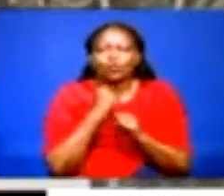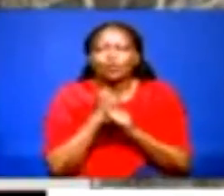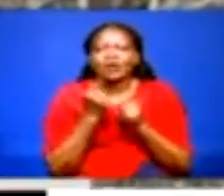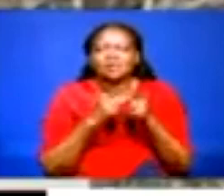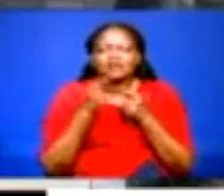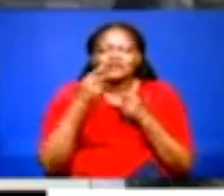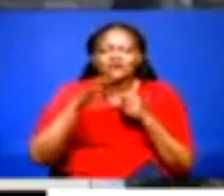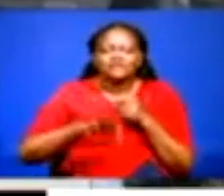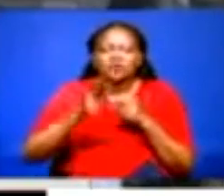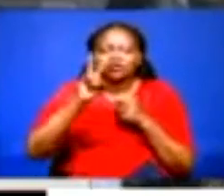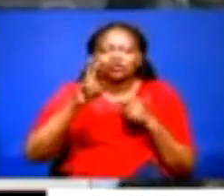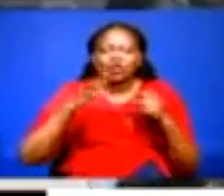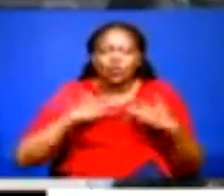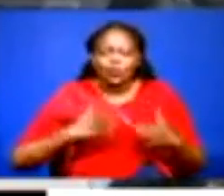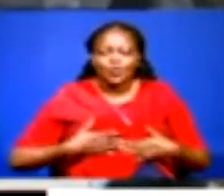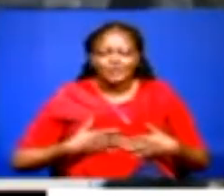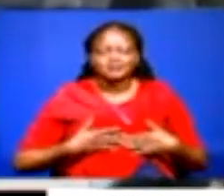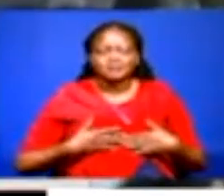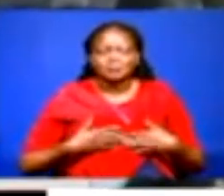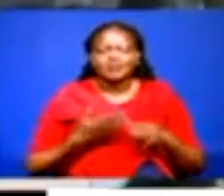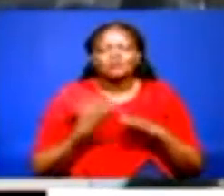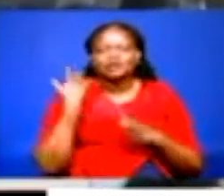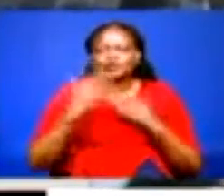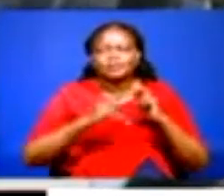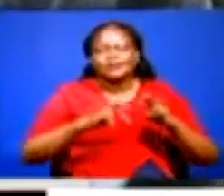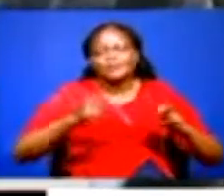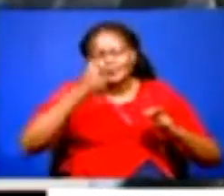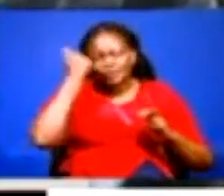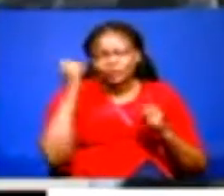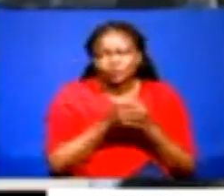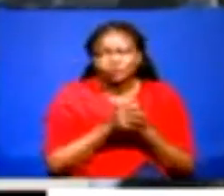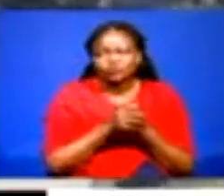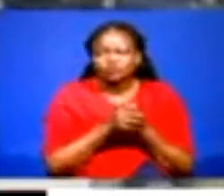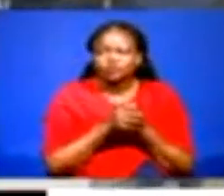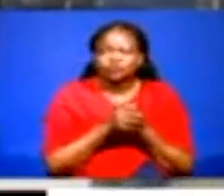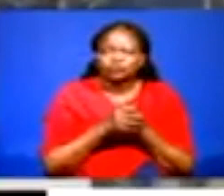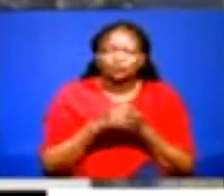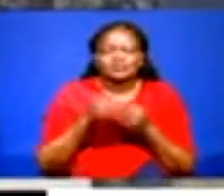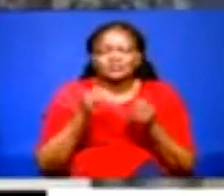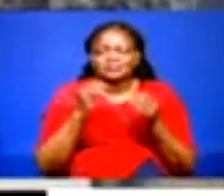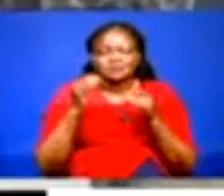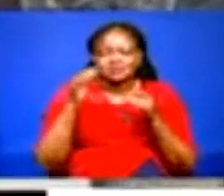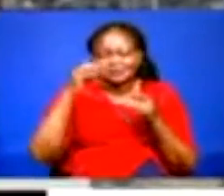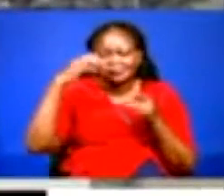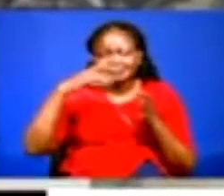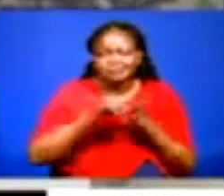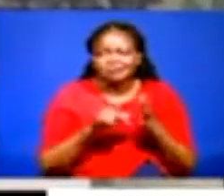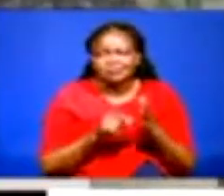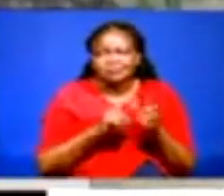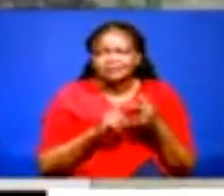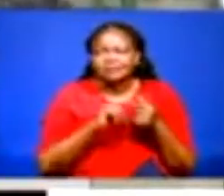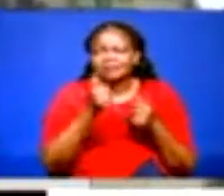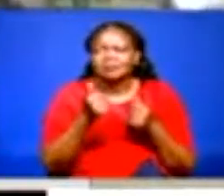on Monday before the search was called off because of fading light. On Monday, searchers found the cockpit voice